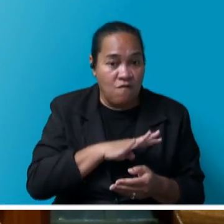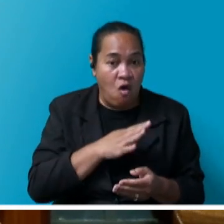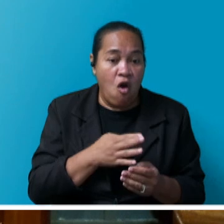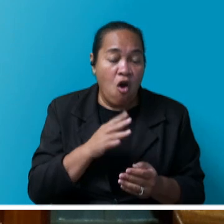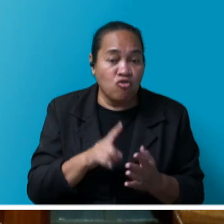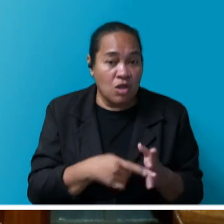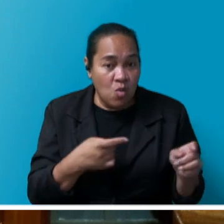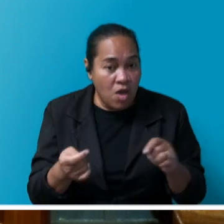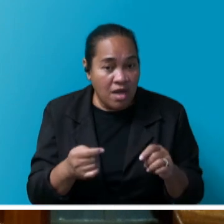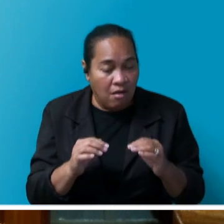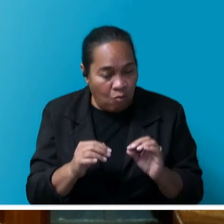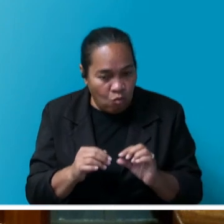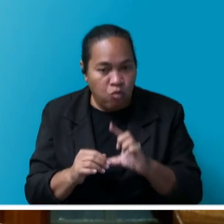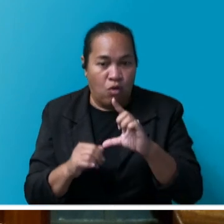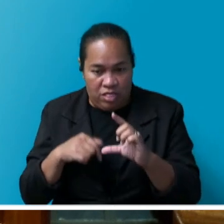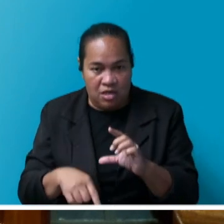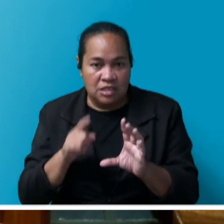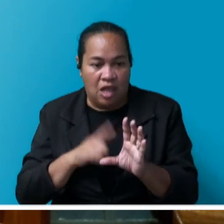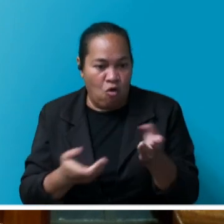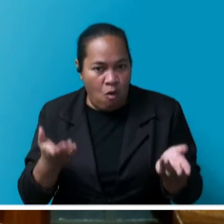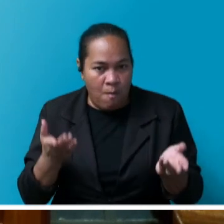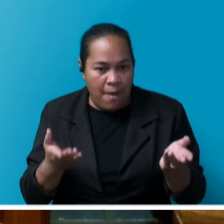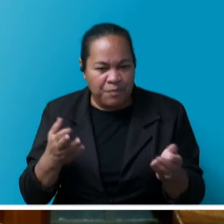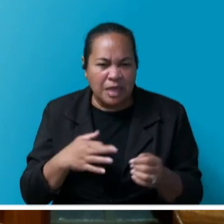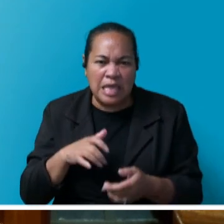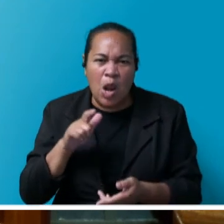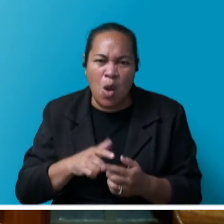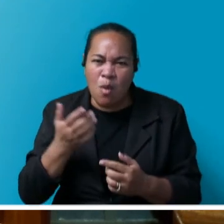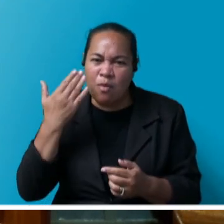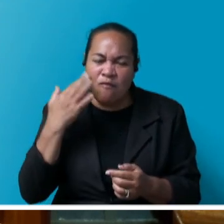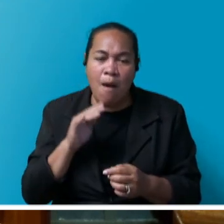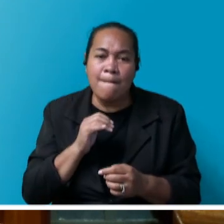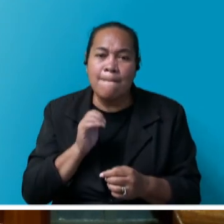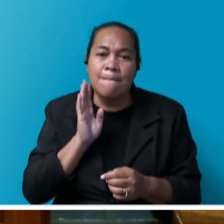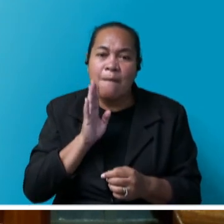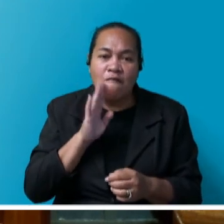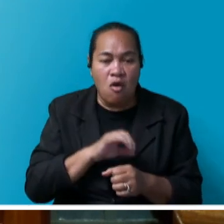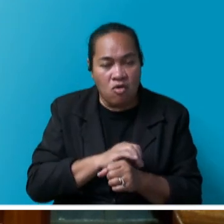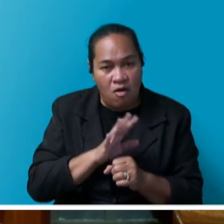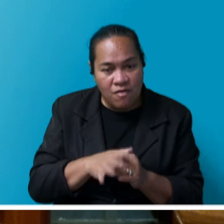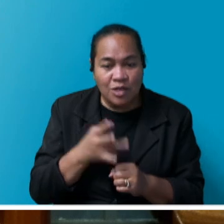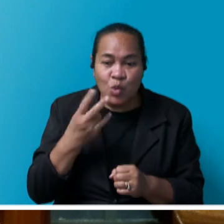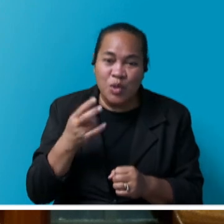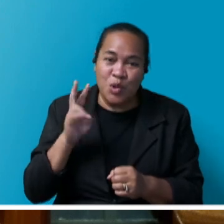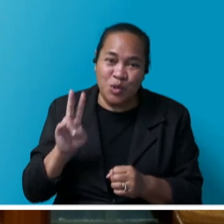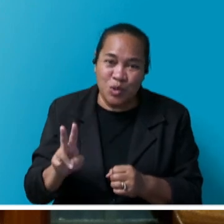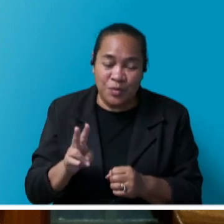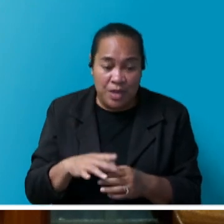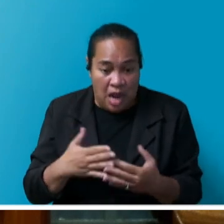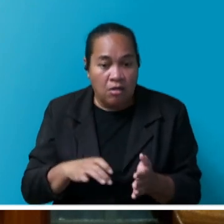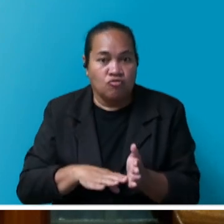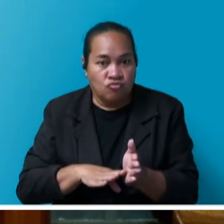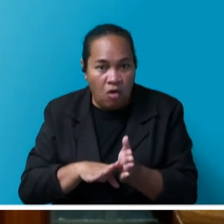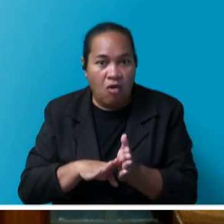a 329% recovery from the pandemic lows of 16,502 in January 2022. The steady growth